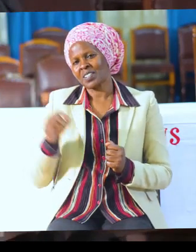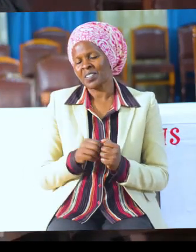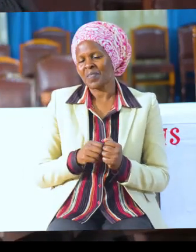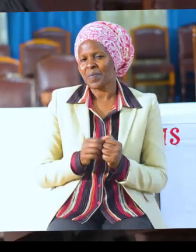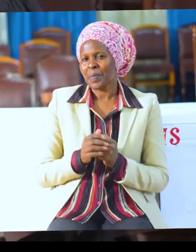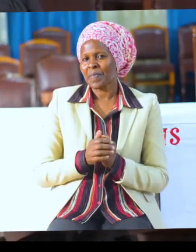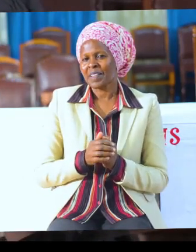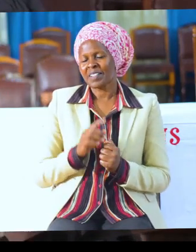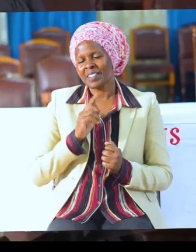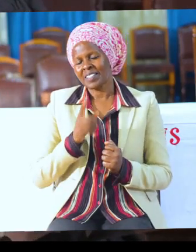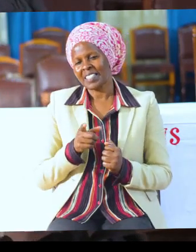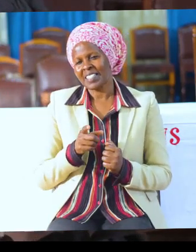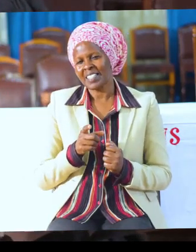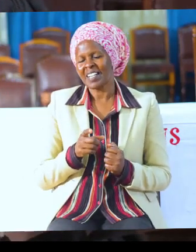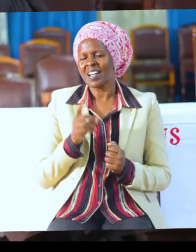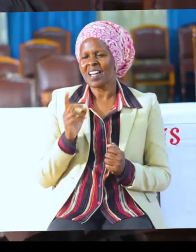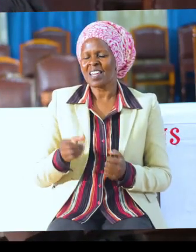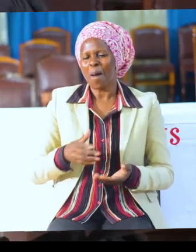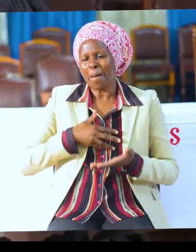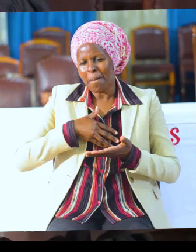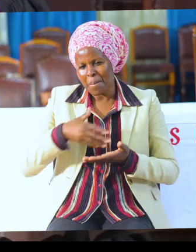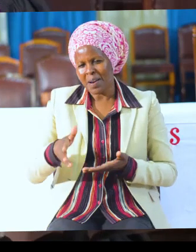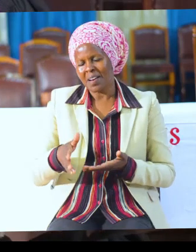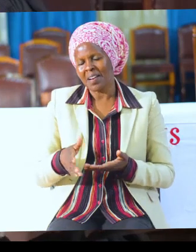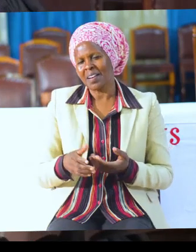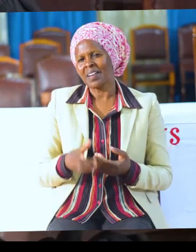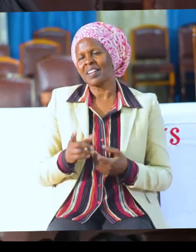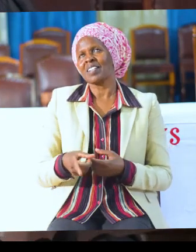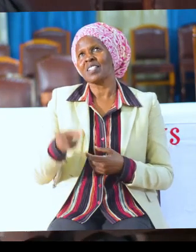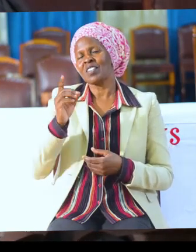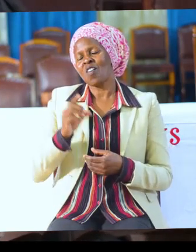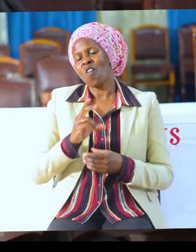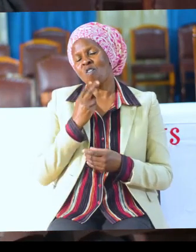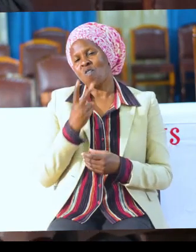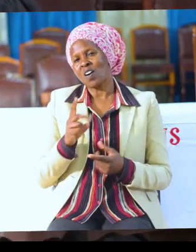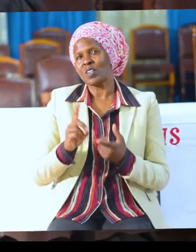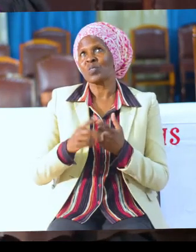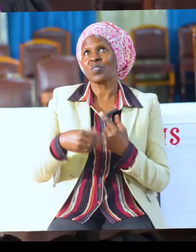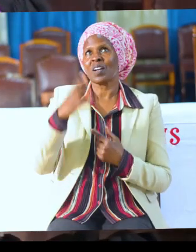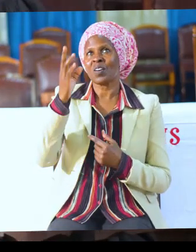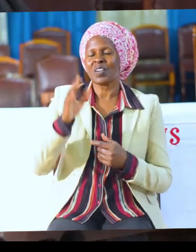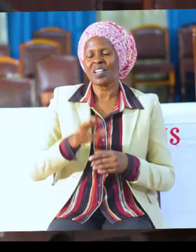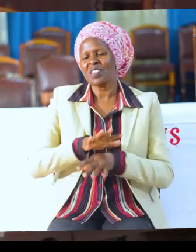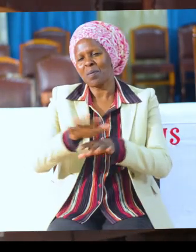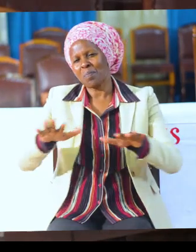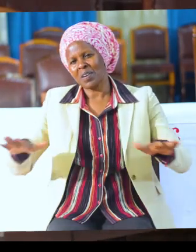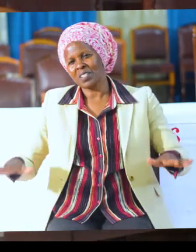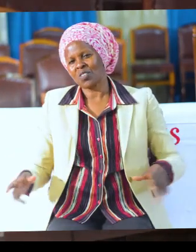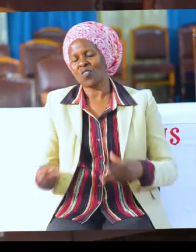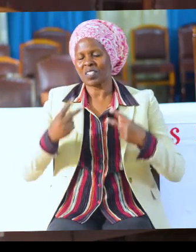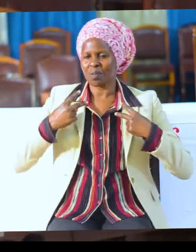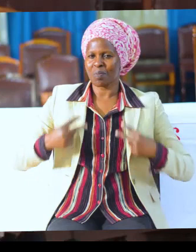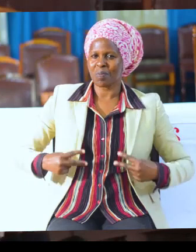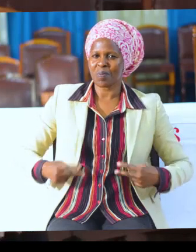116 says, I will pay my vows unto the Lord now in the presence of all his